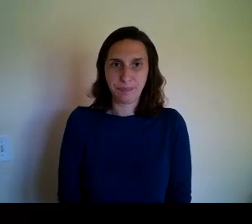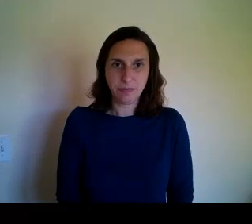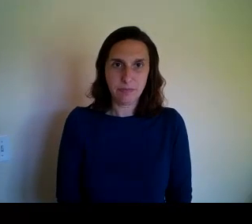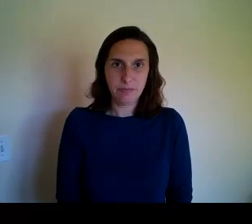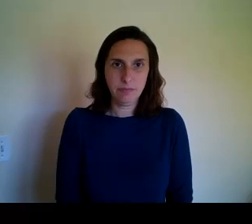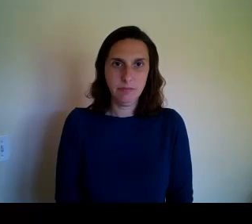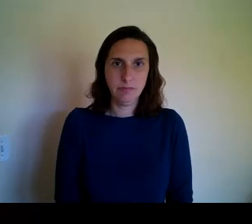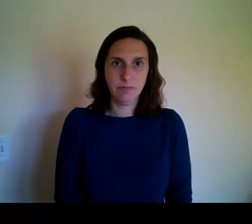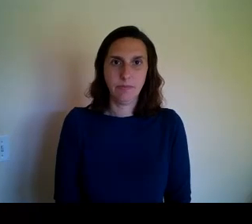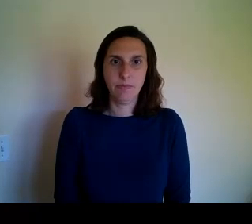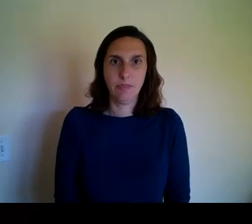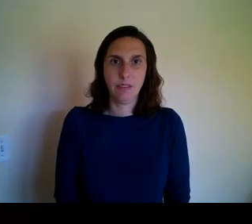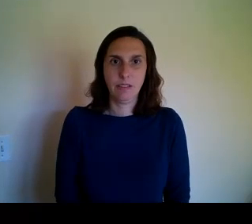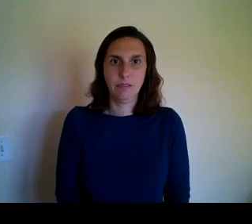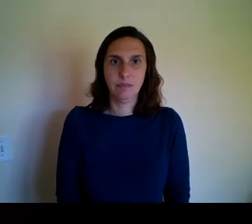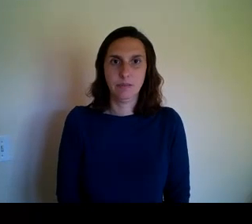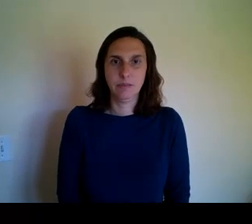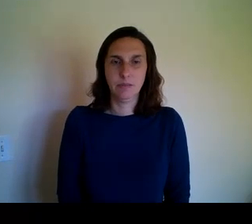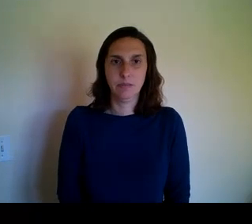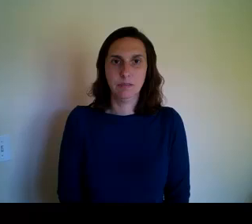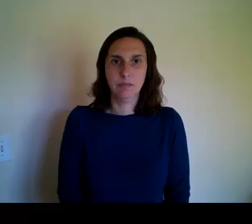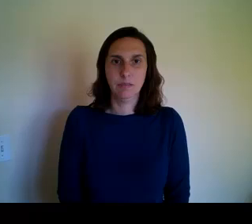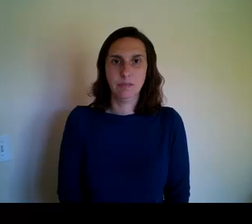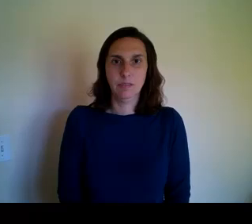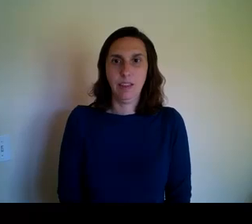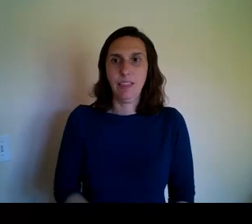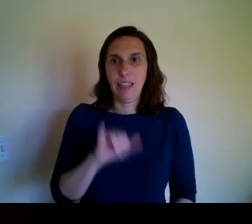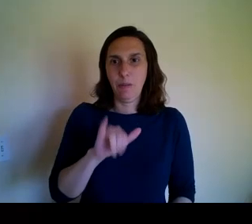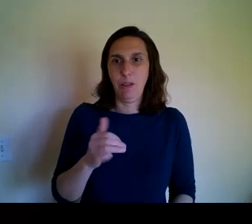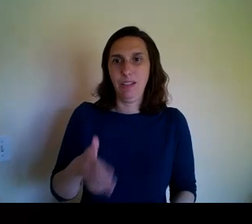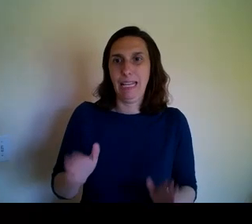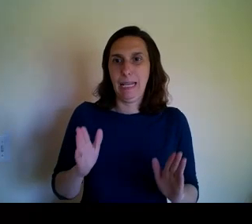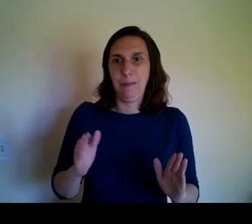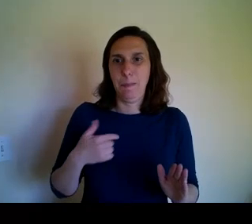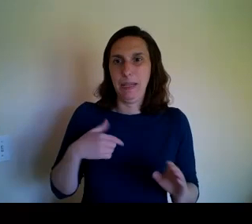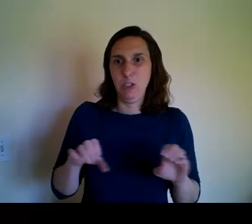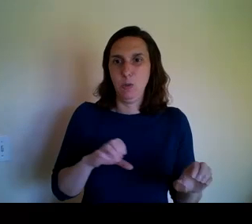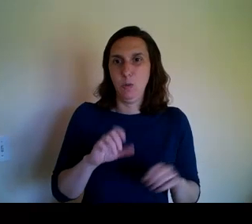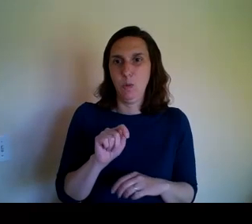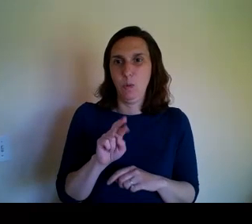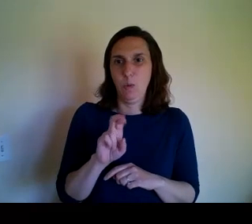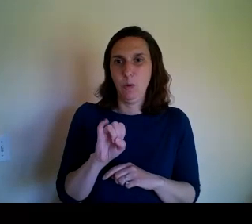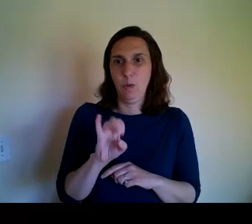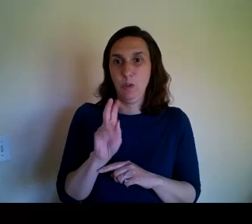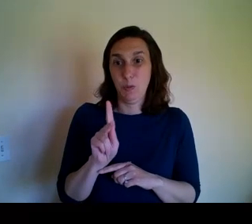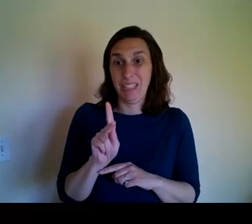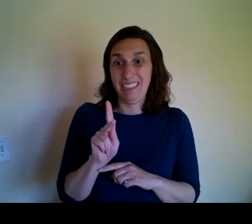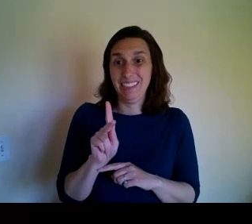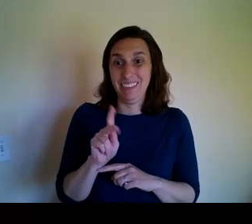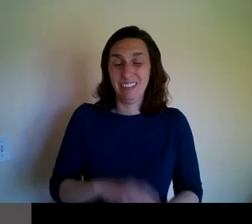because that's going to let me do the trick here. Let me get to my switchy.